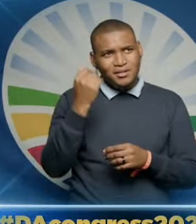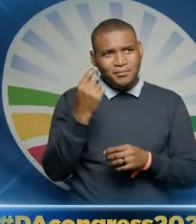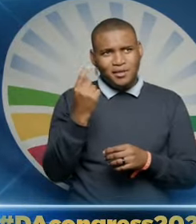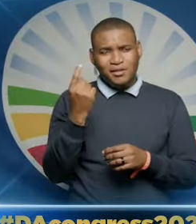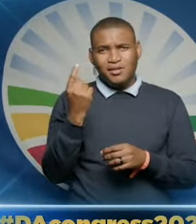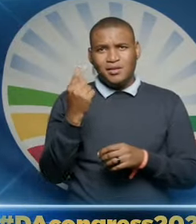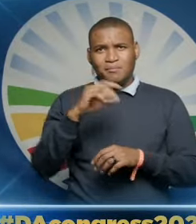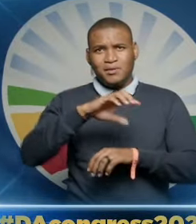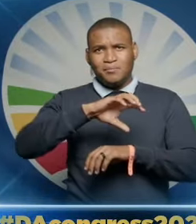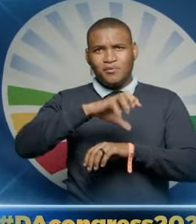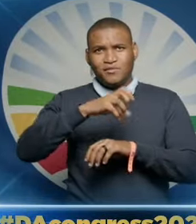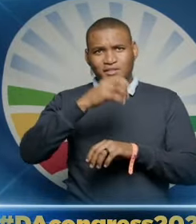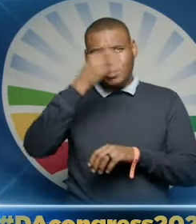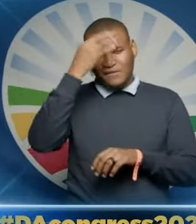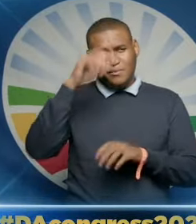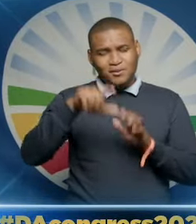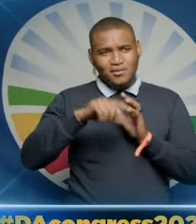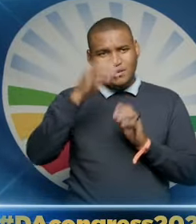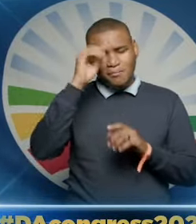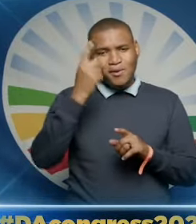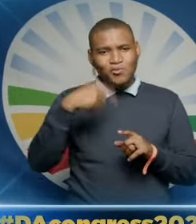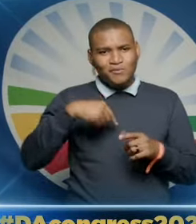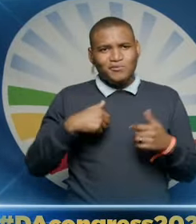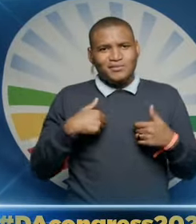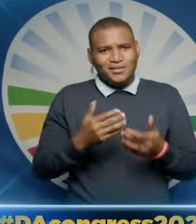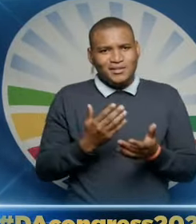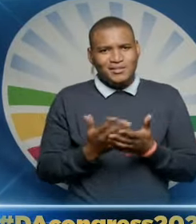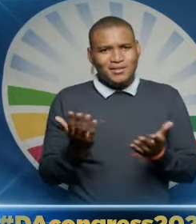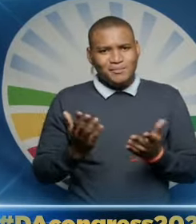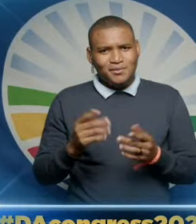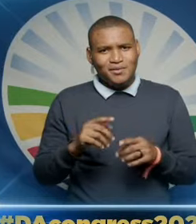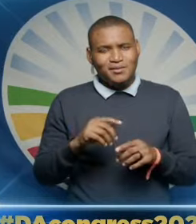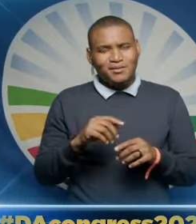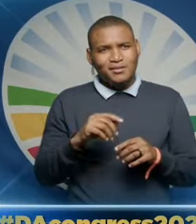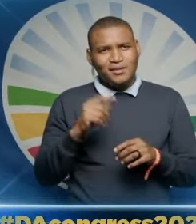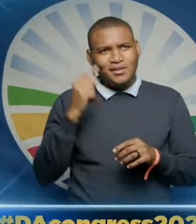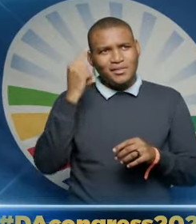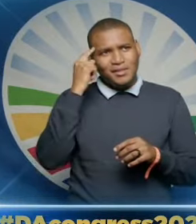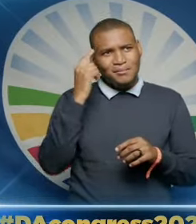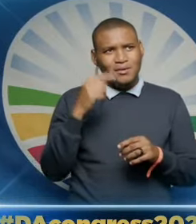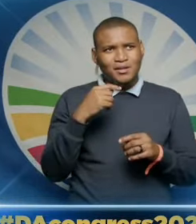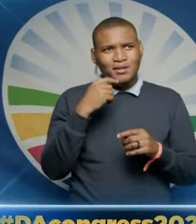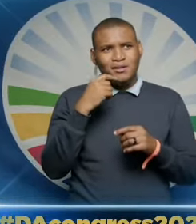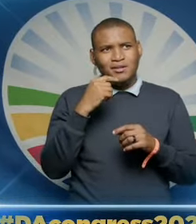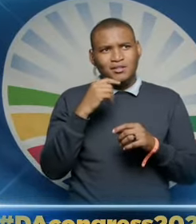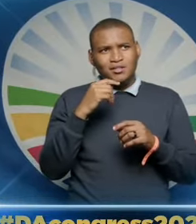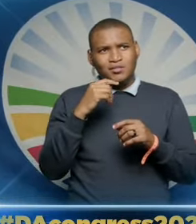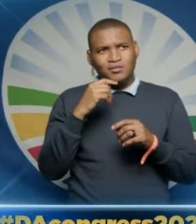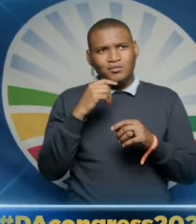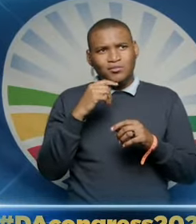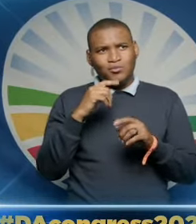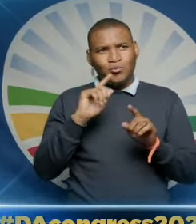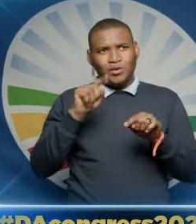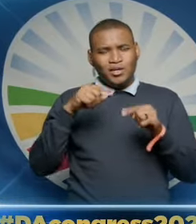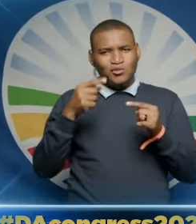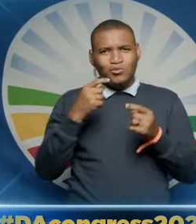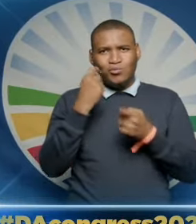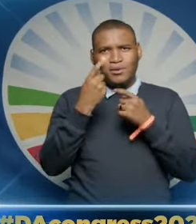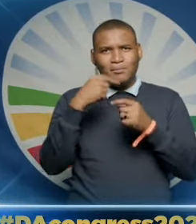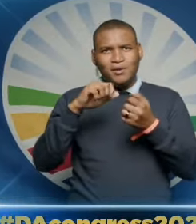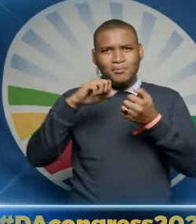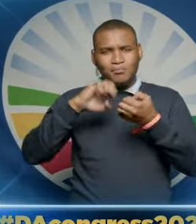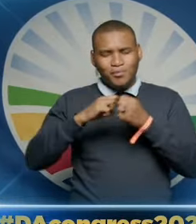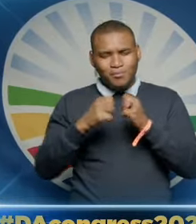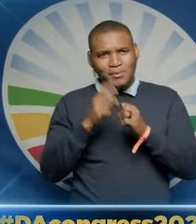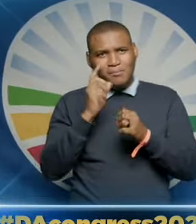governments. But you know, we have to start somewhere. And there's something so fulfilling about seeing a problem and being able to solve it and have a plan